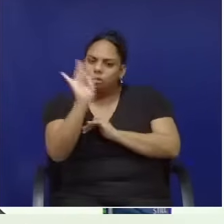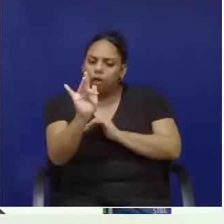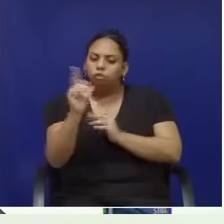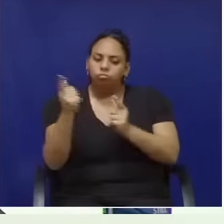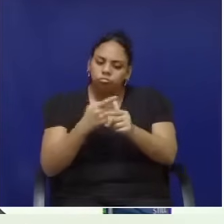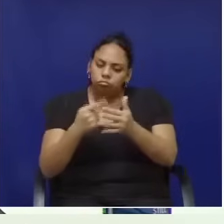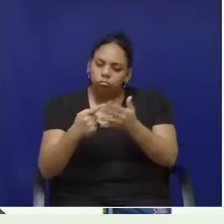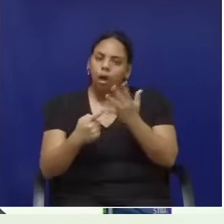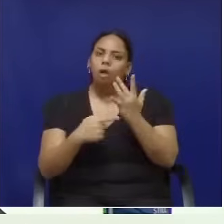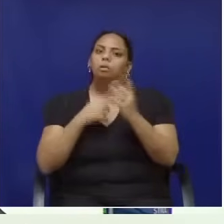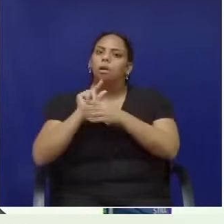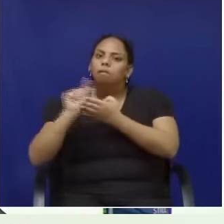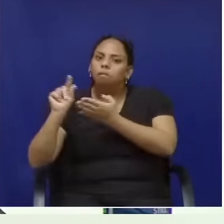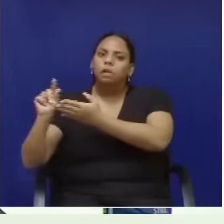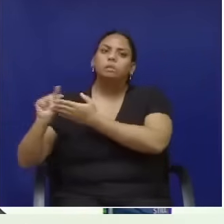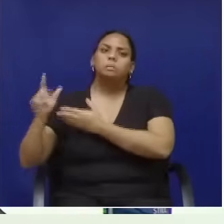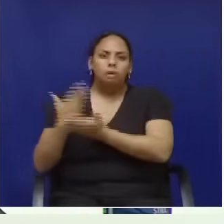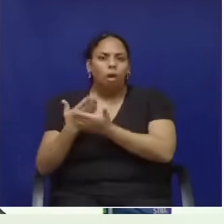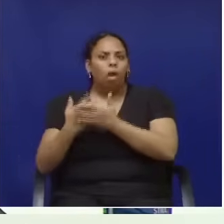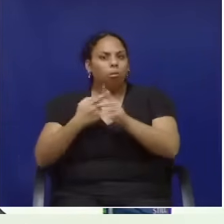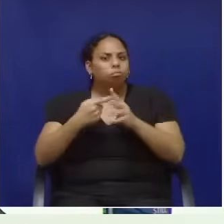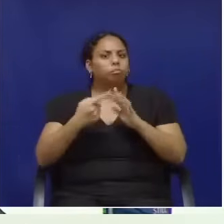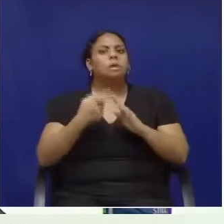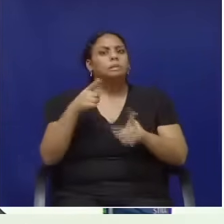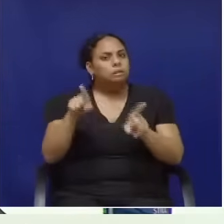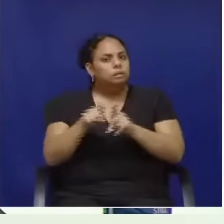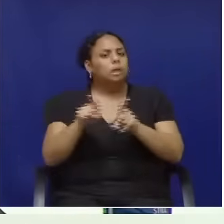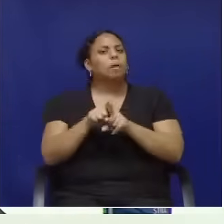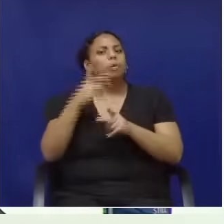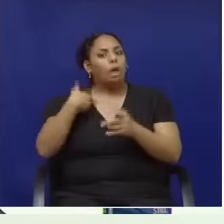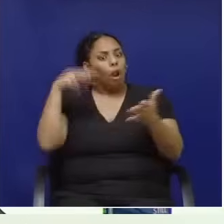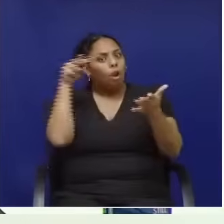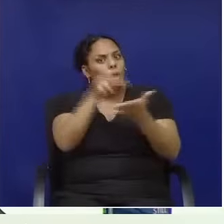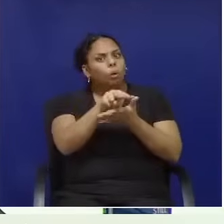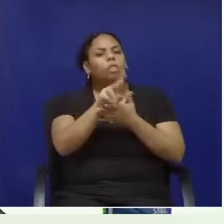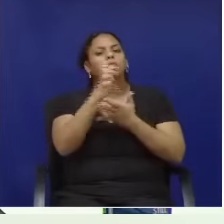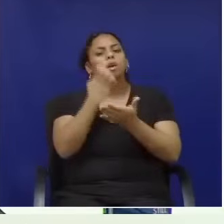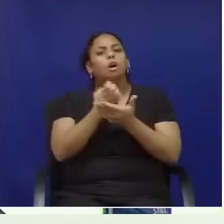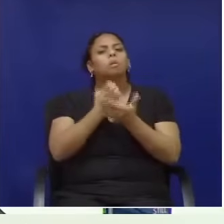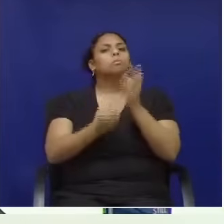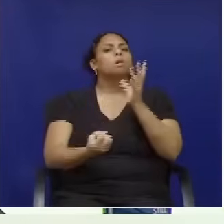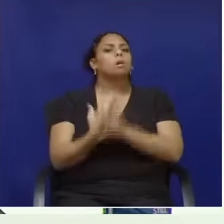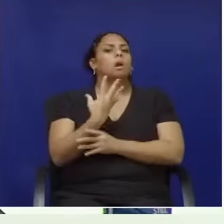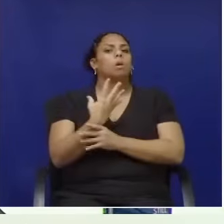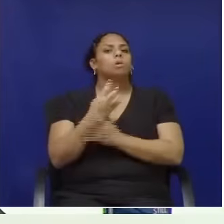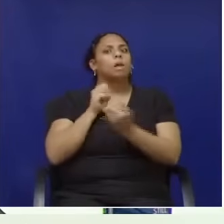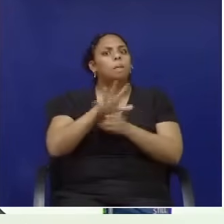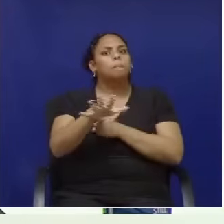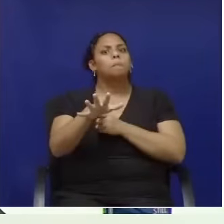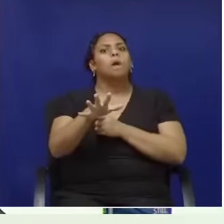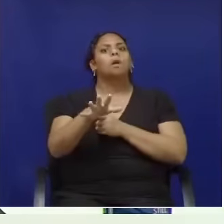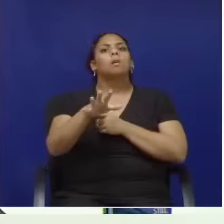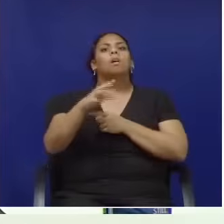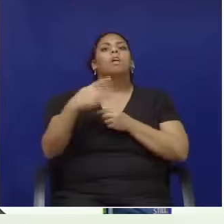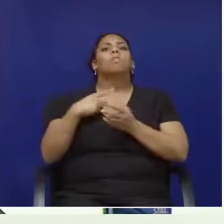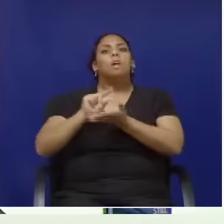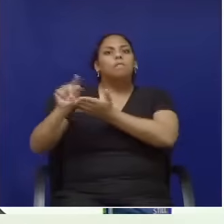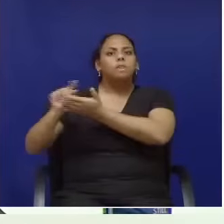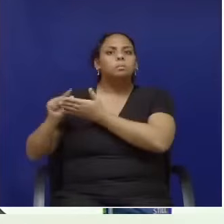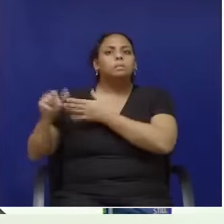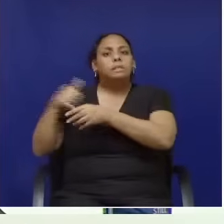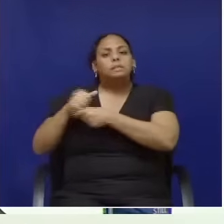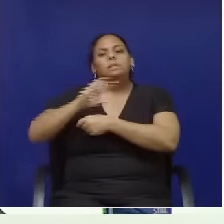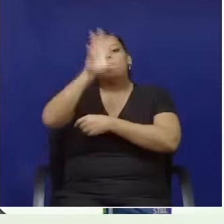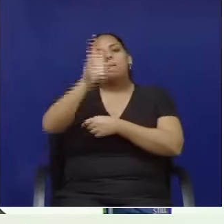count the investment, you can also look into the economic growth impact of foreign direct investment into South